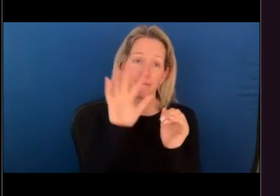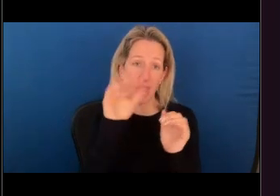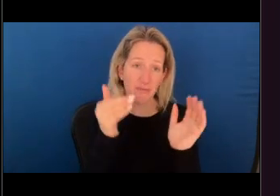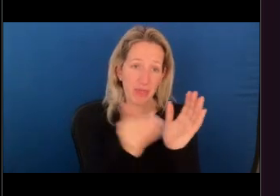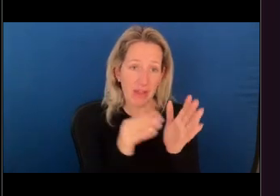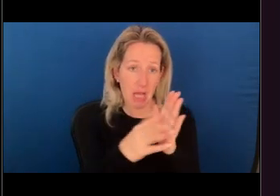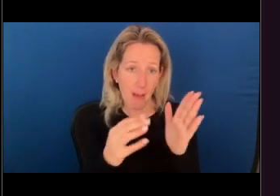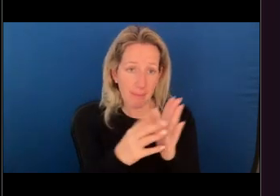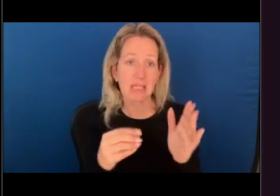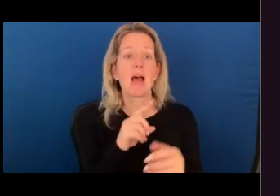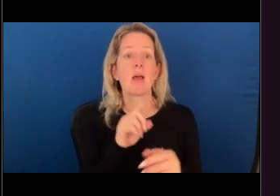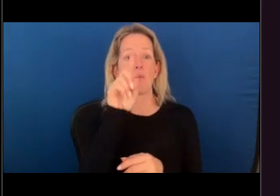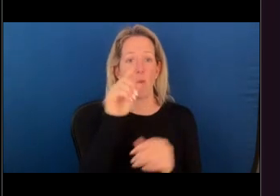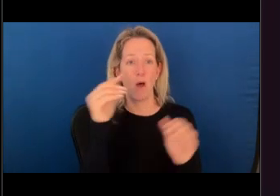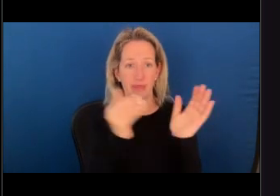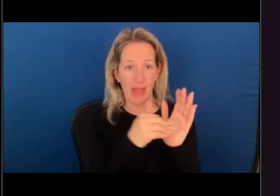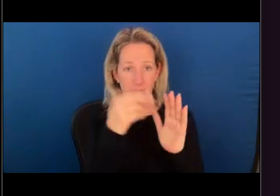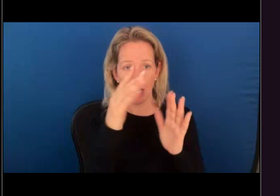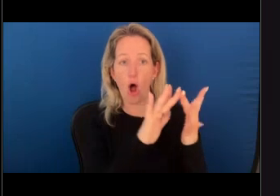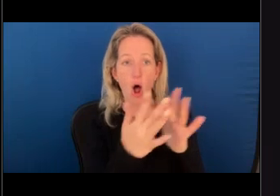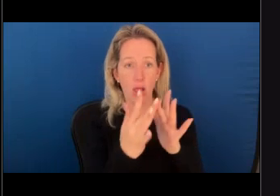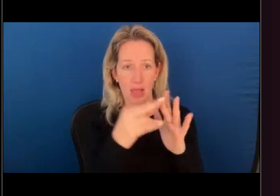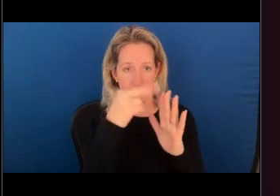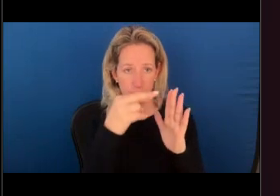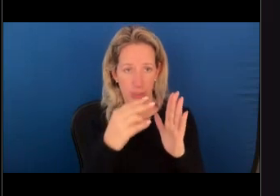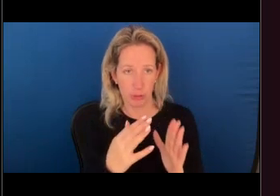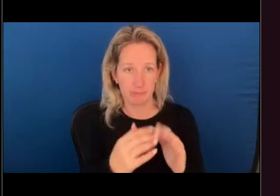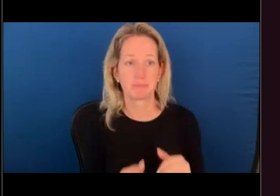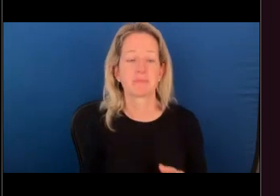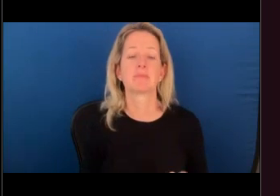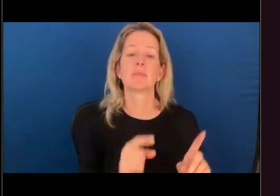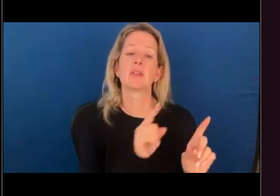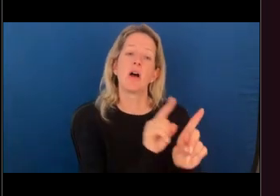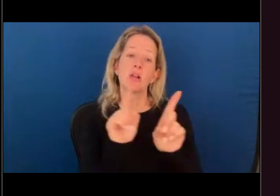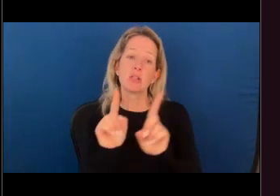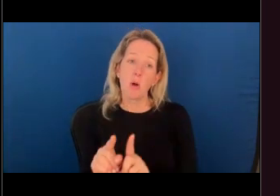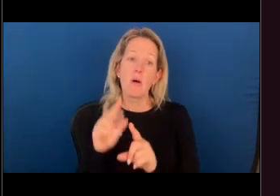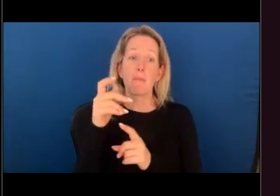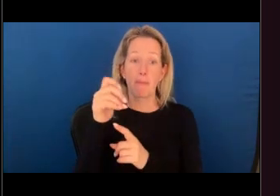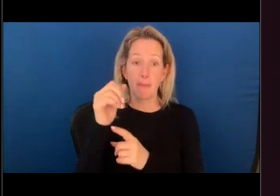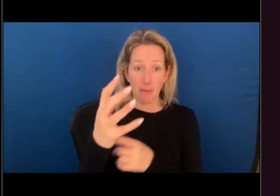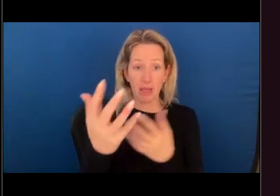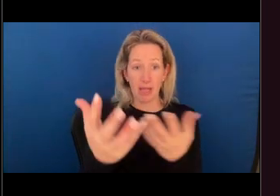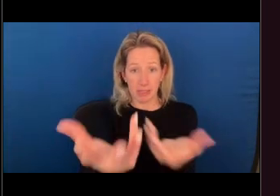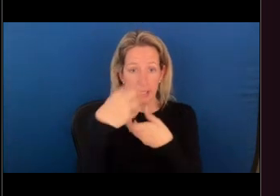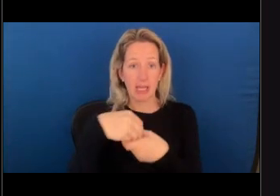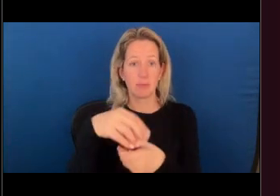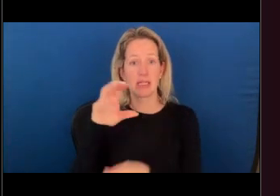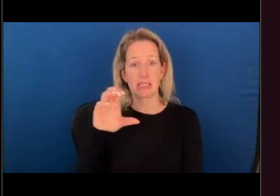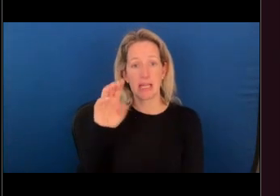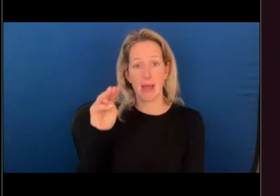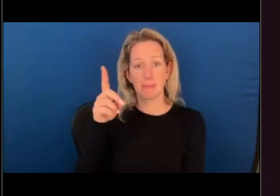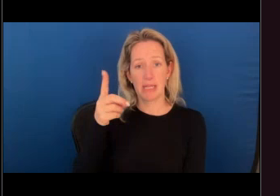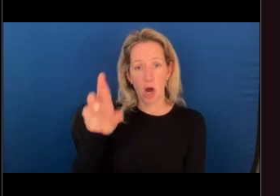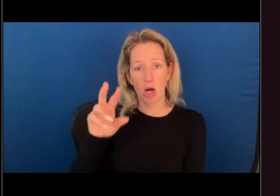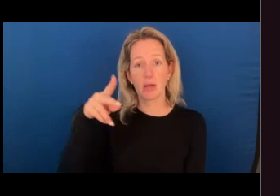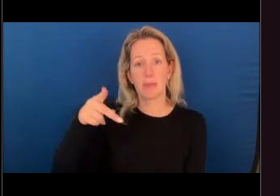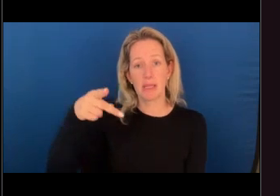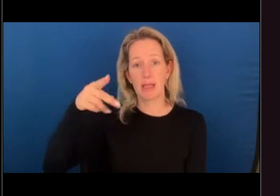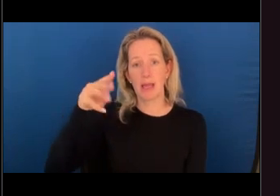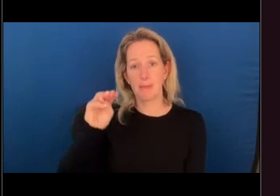estimated 1,000 online readers. We've also done public engagement with the CMDR and PMDP with more than